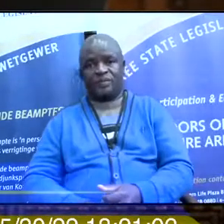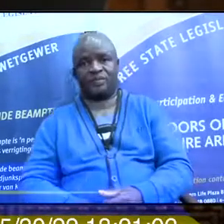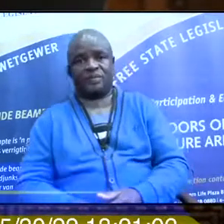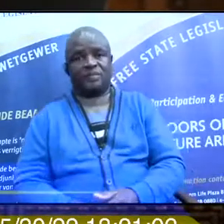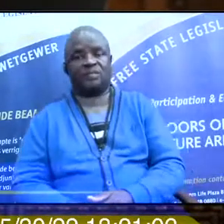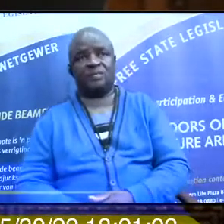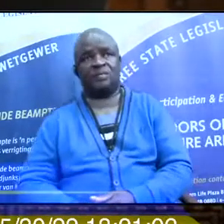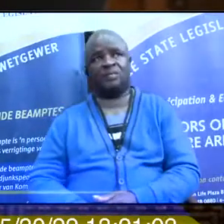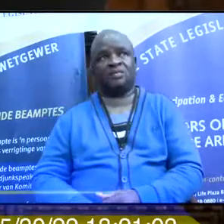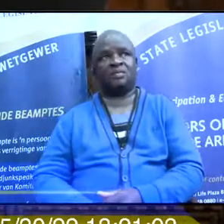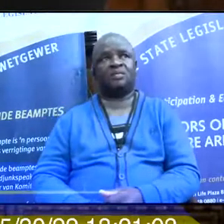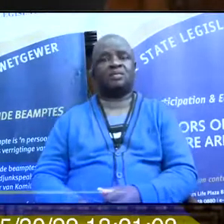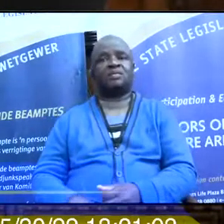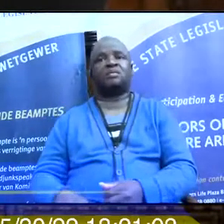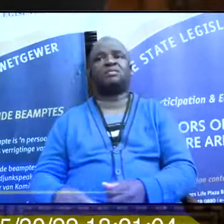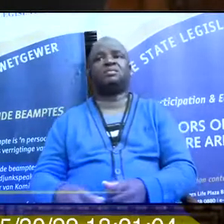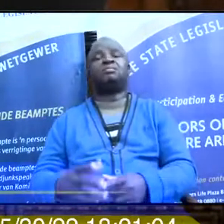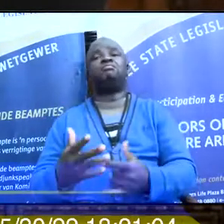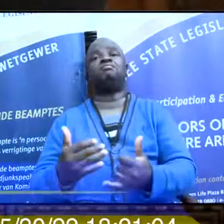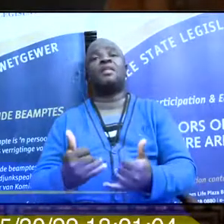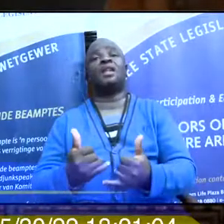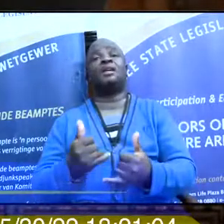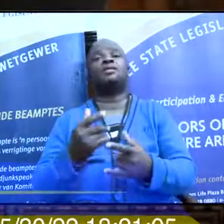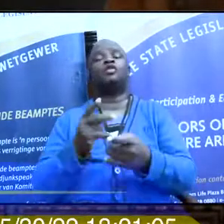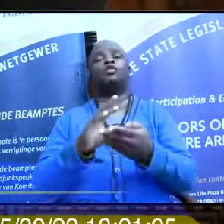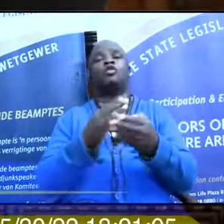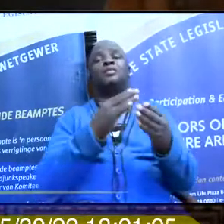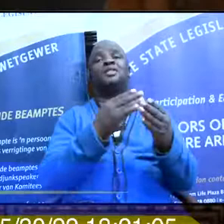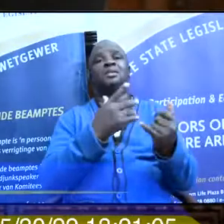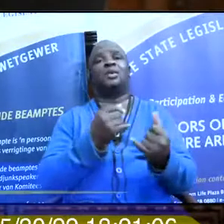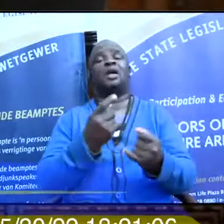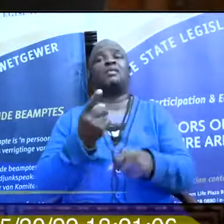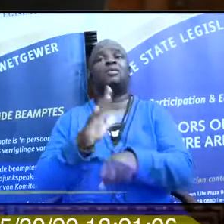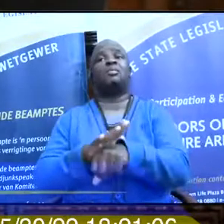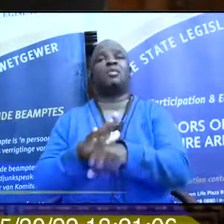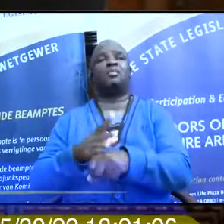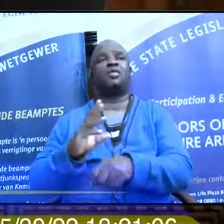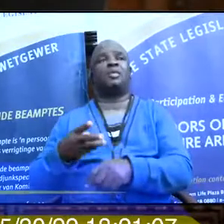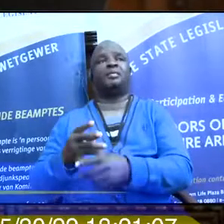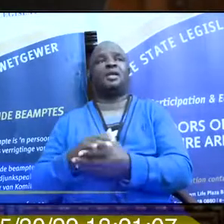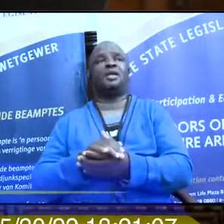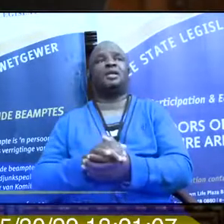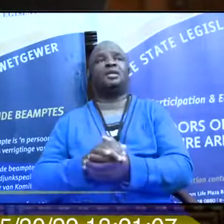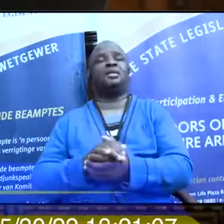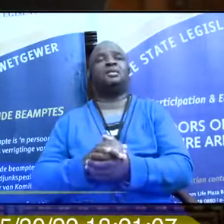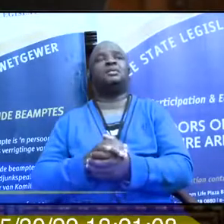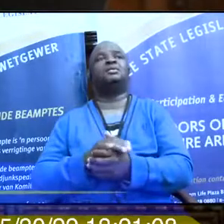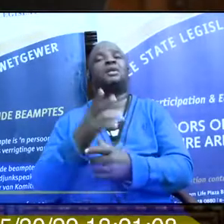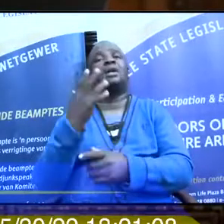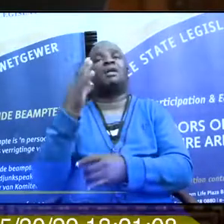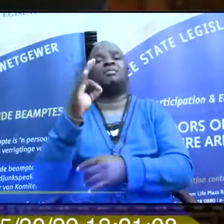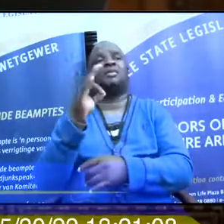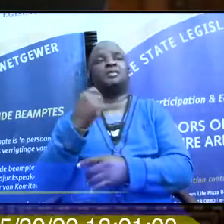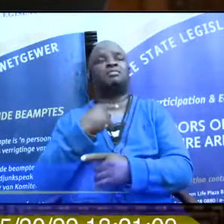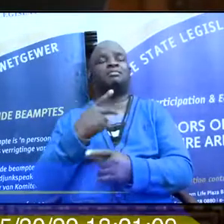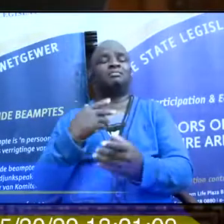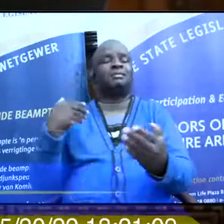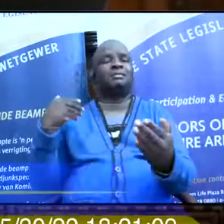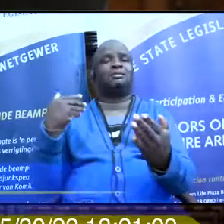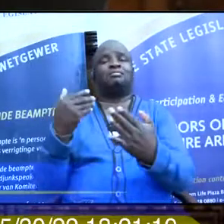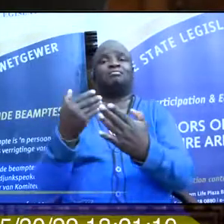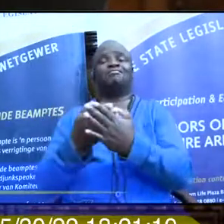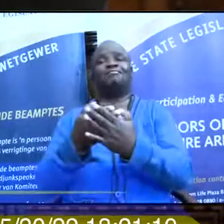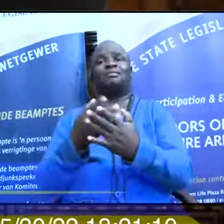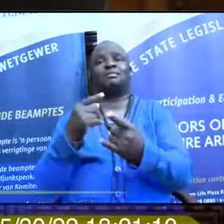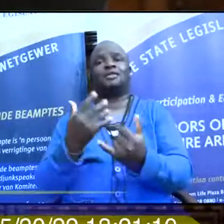despite the fact that south african population consists of more females than males as government we have been regressing